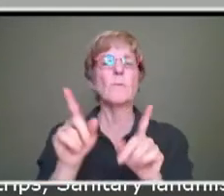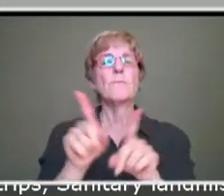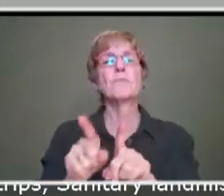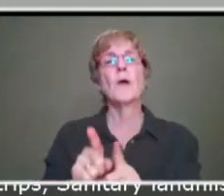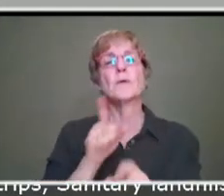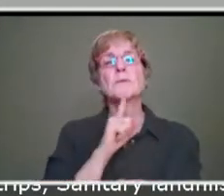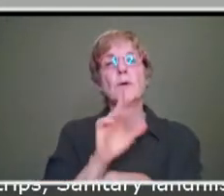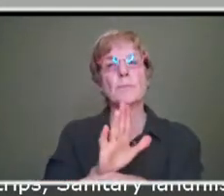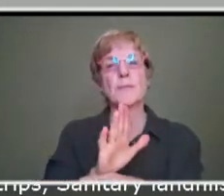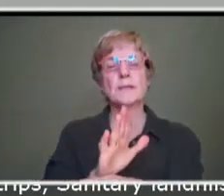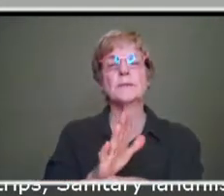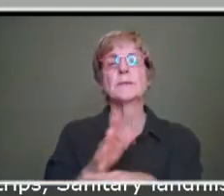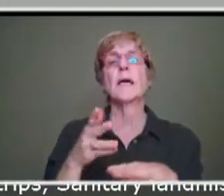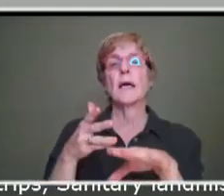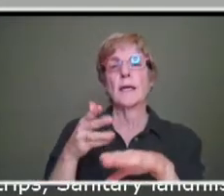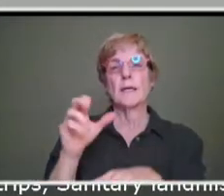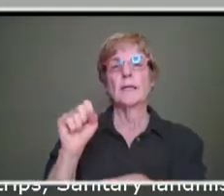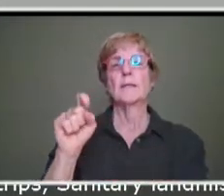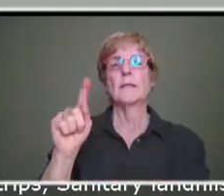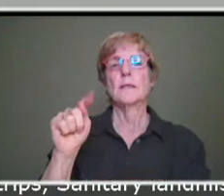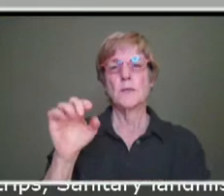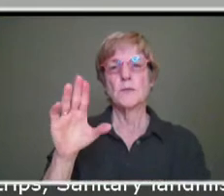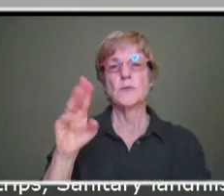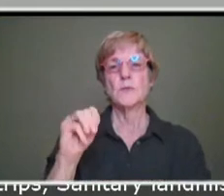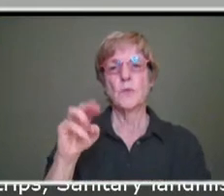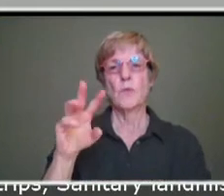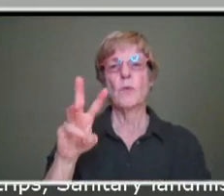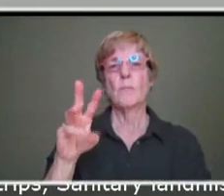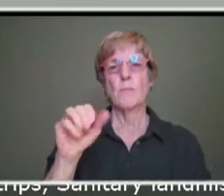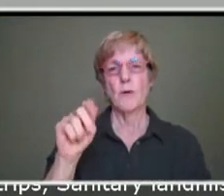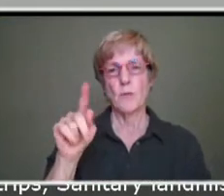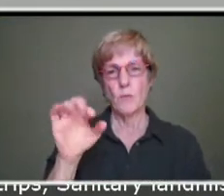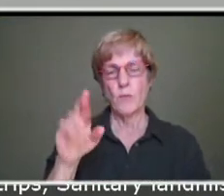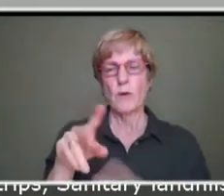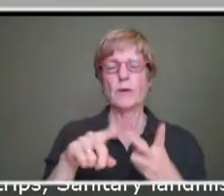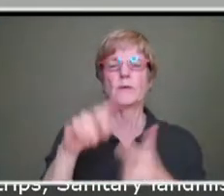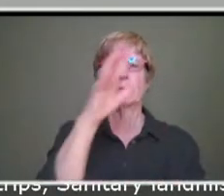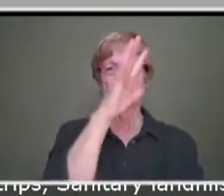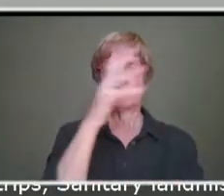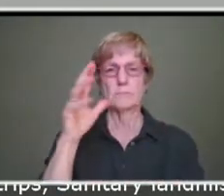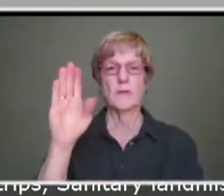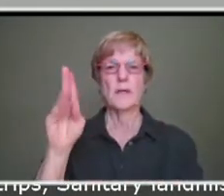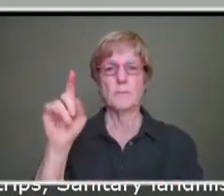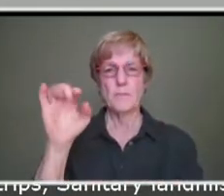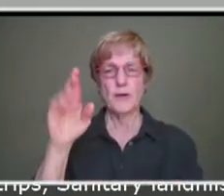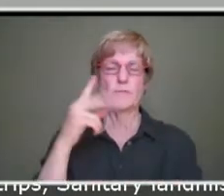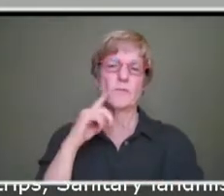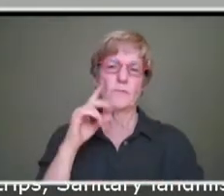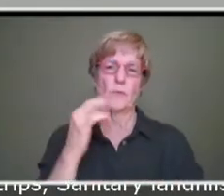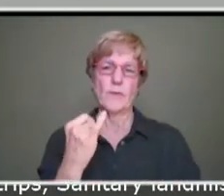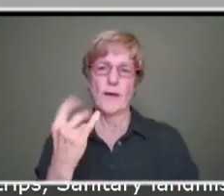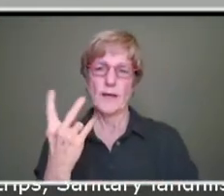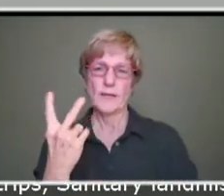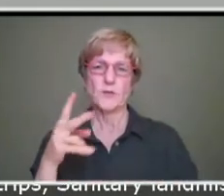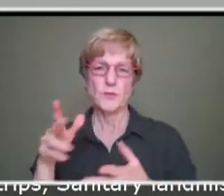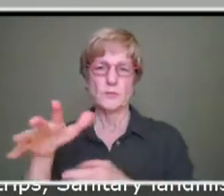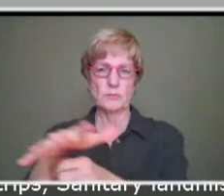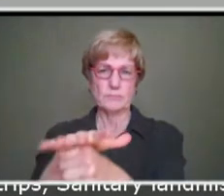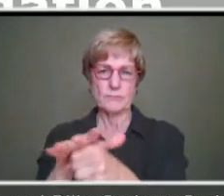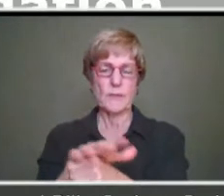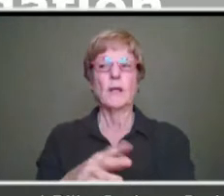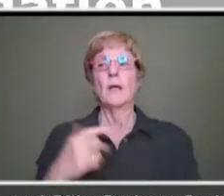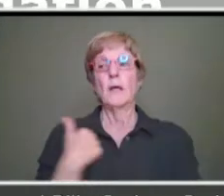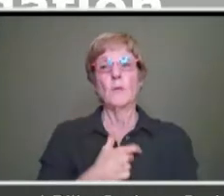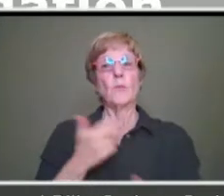comply with the post-construction stormwater ordinance tree ordinance and I'll buffer and screening requirements for the i-2 district as mentioned staff does